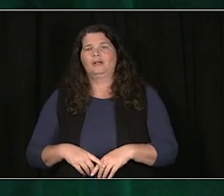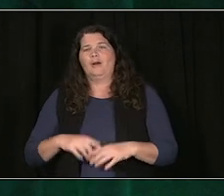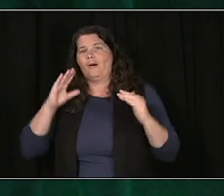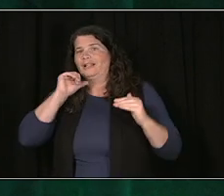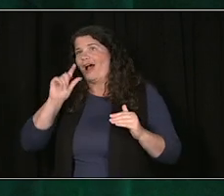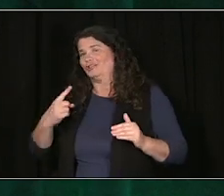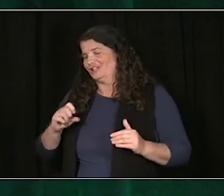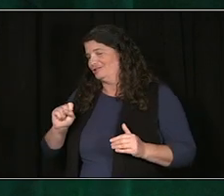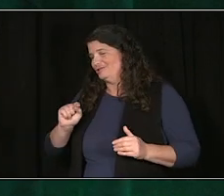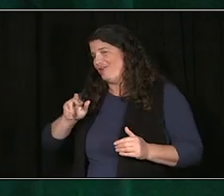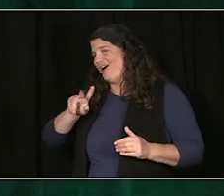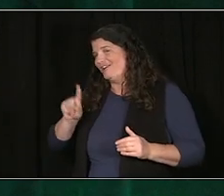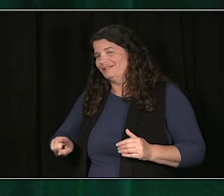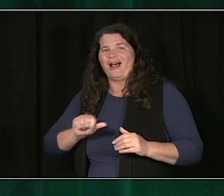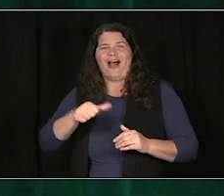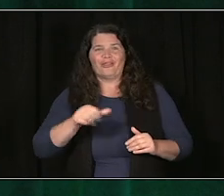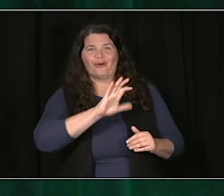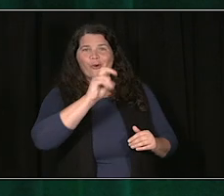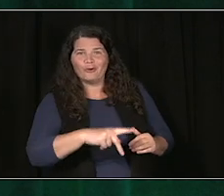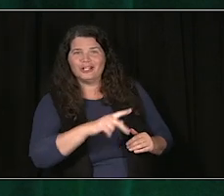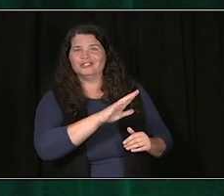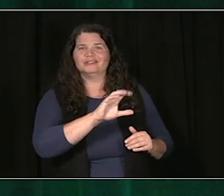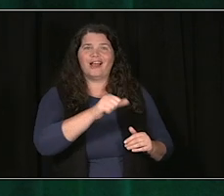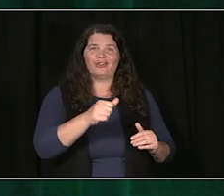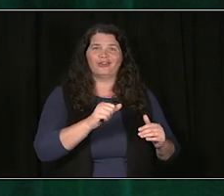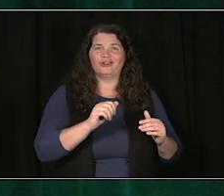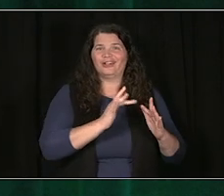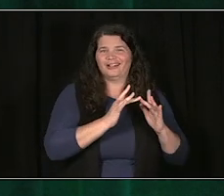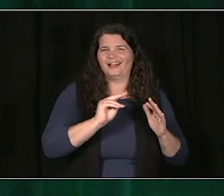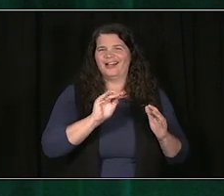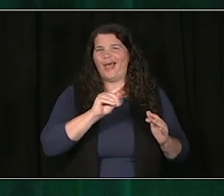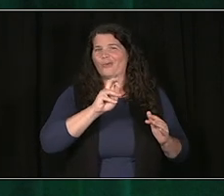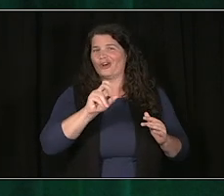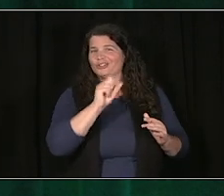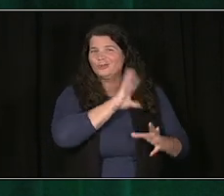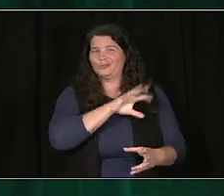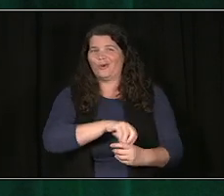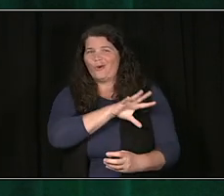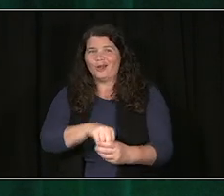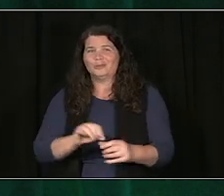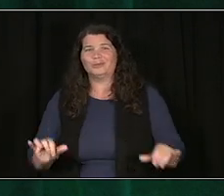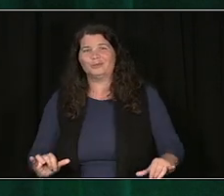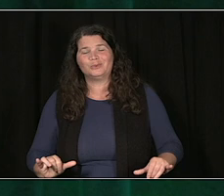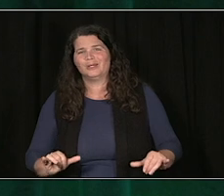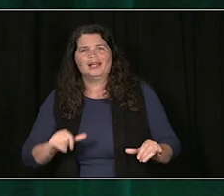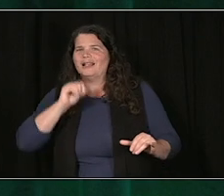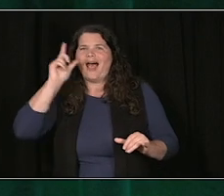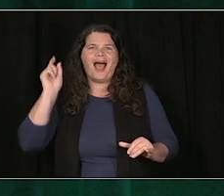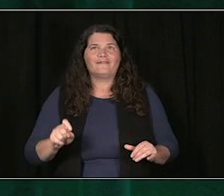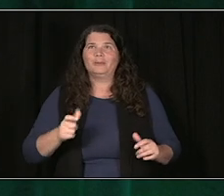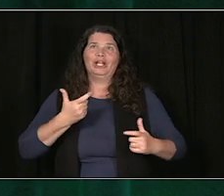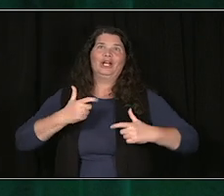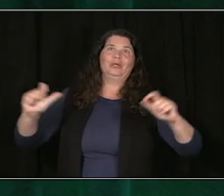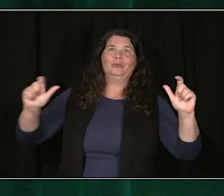Starz. Hopefully other corporations and networks will jump on, you know, the bandwagon, and it doesn't have to be such a huge topic,